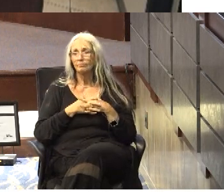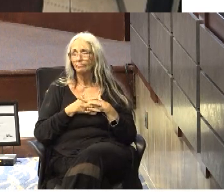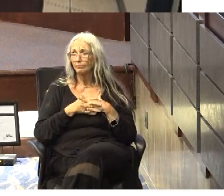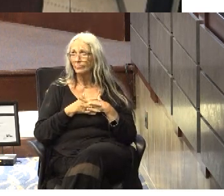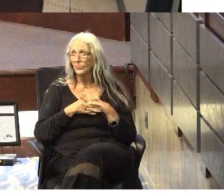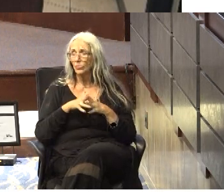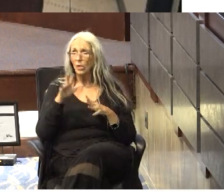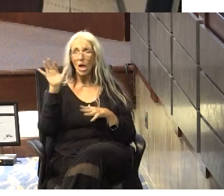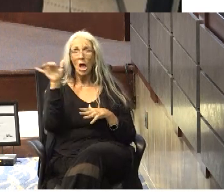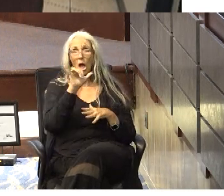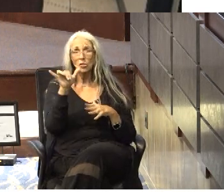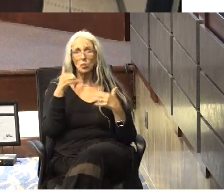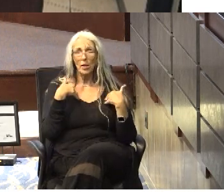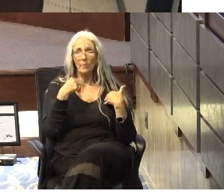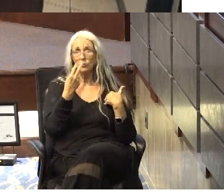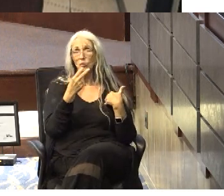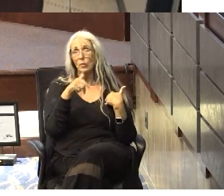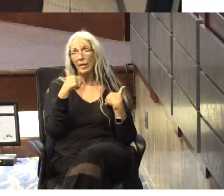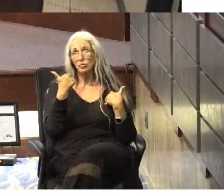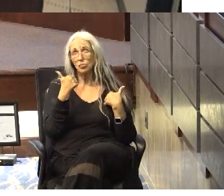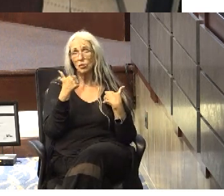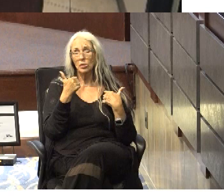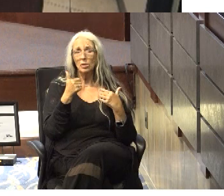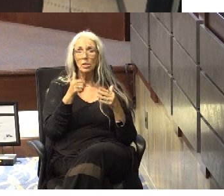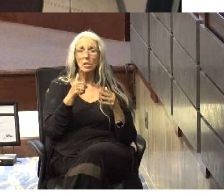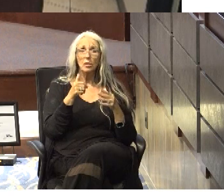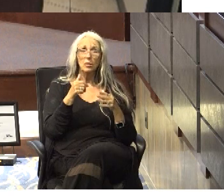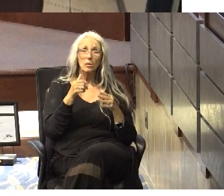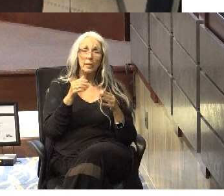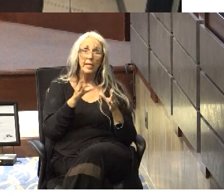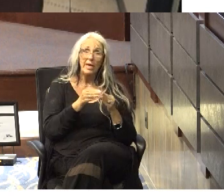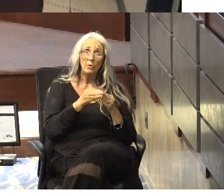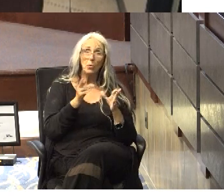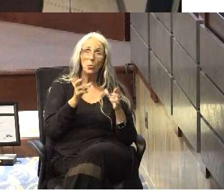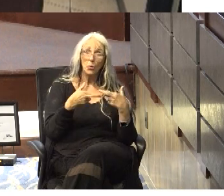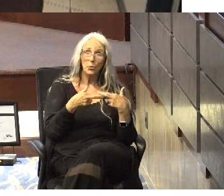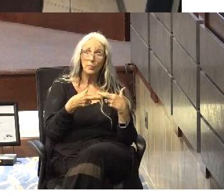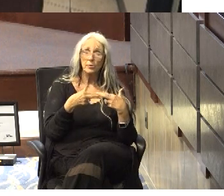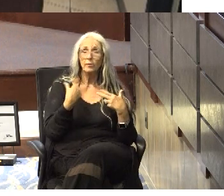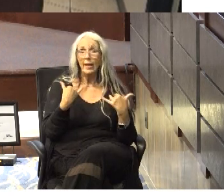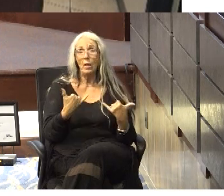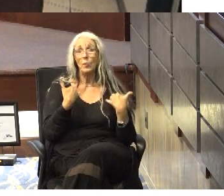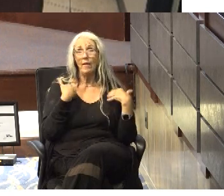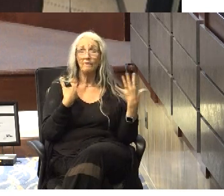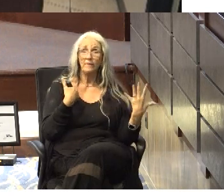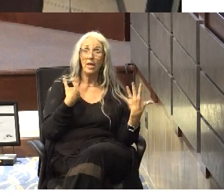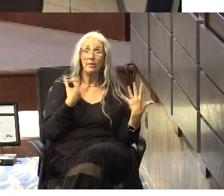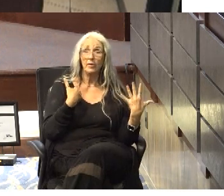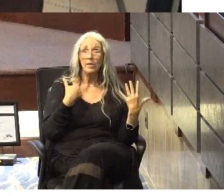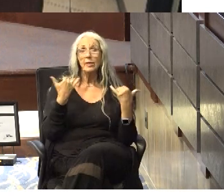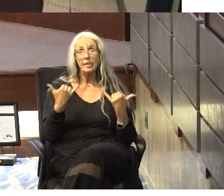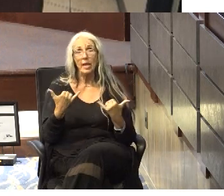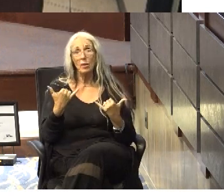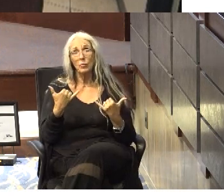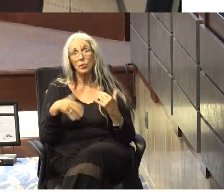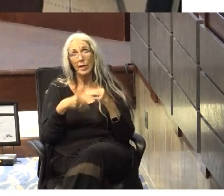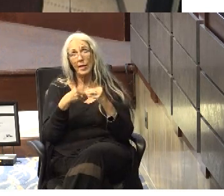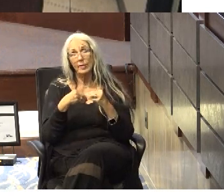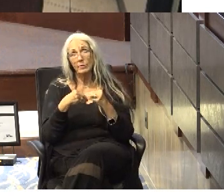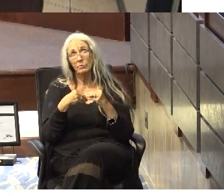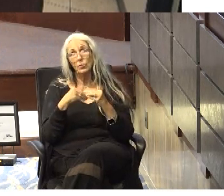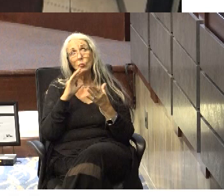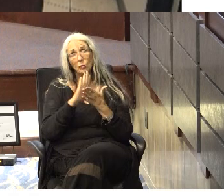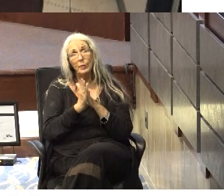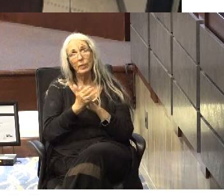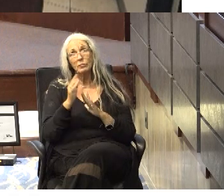We'll also have 2 additional ARB hearing rooms. So right now, we have 5 rooms that we conduct hearings in all summer, and then now we'll have 7 with this